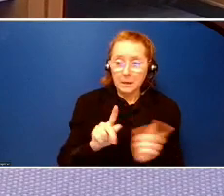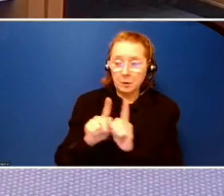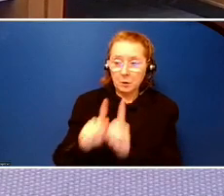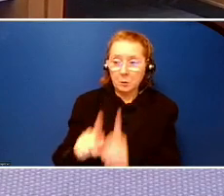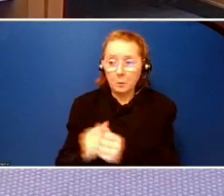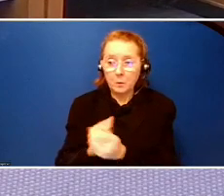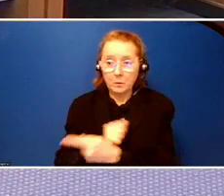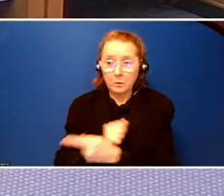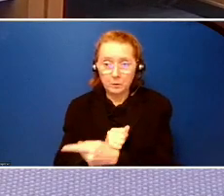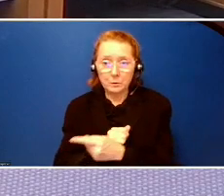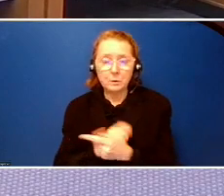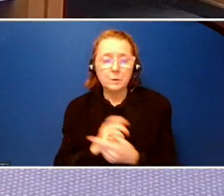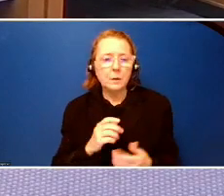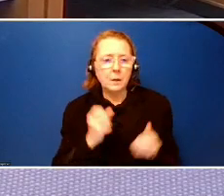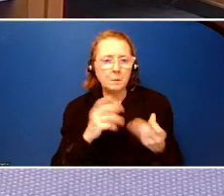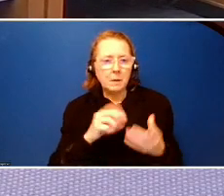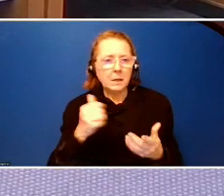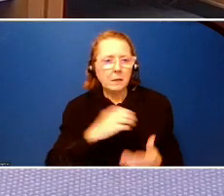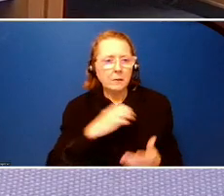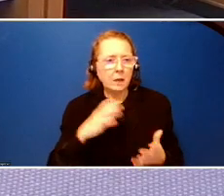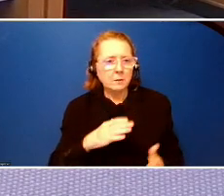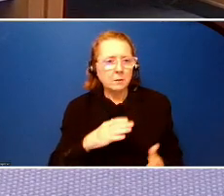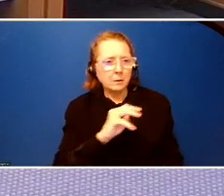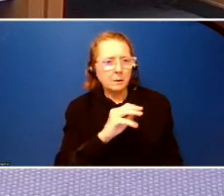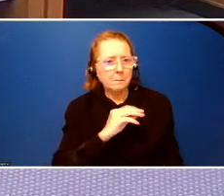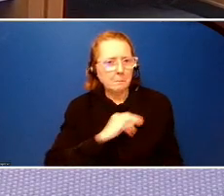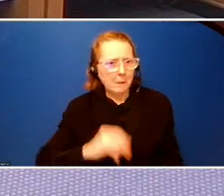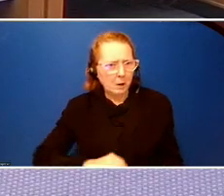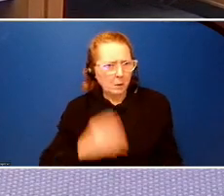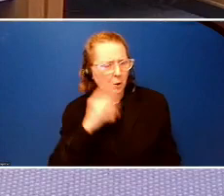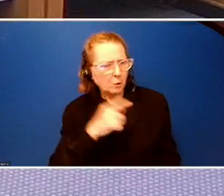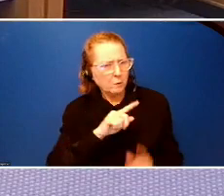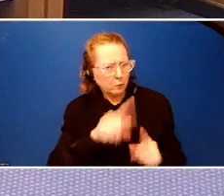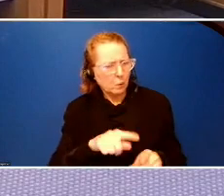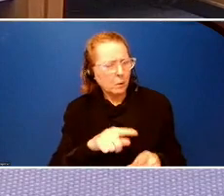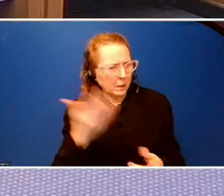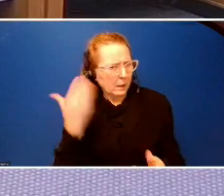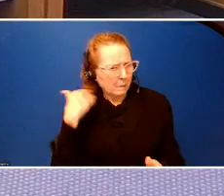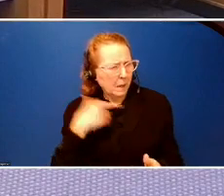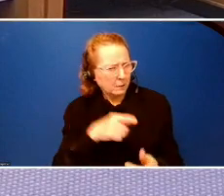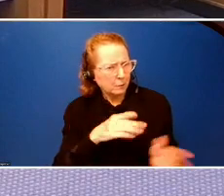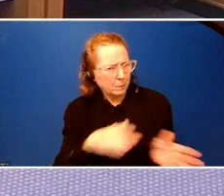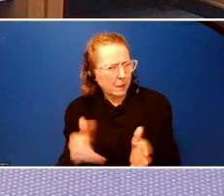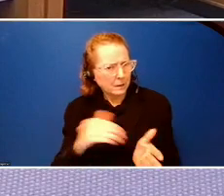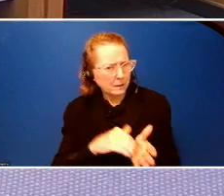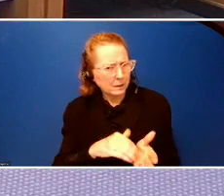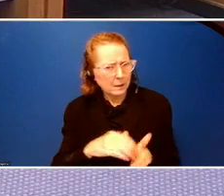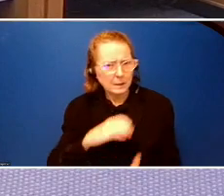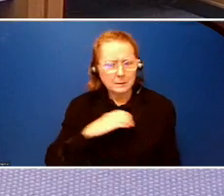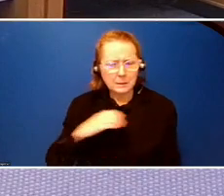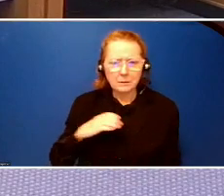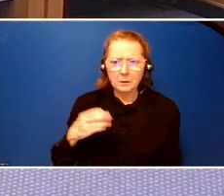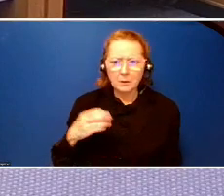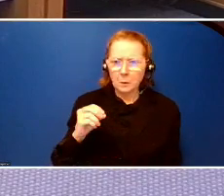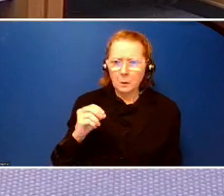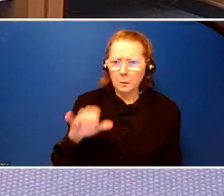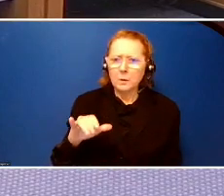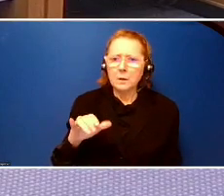other councillors, Mayor, I know you have gone out in the past and are planning on again. Councillor Hoy, many of us.